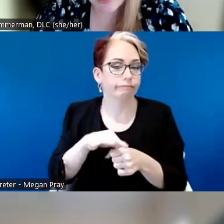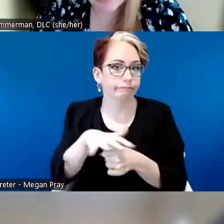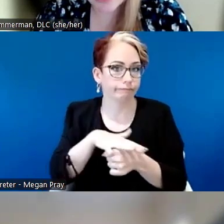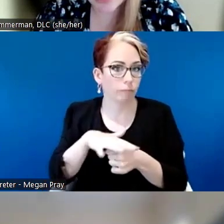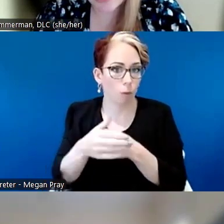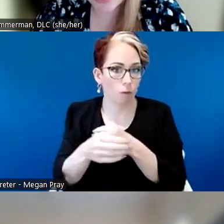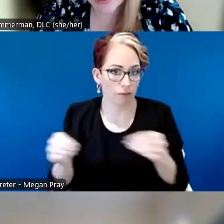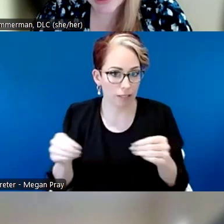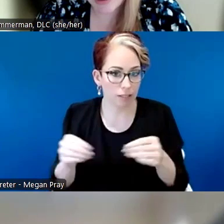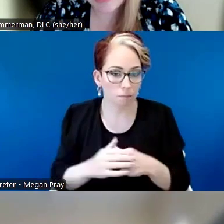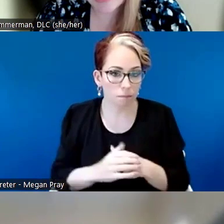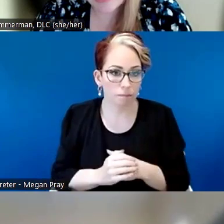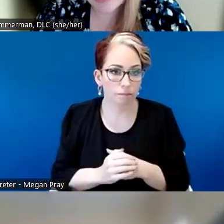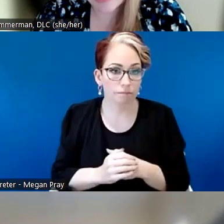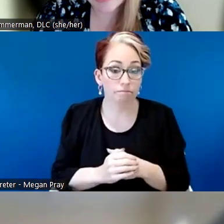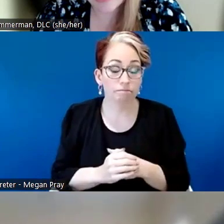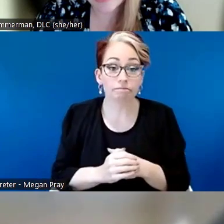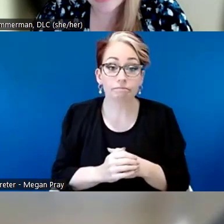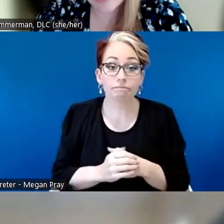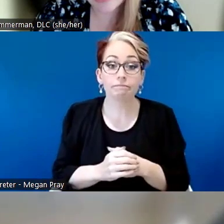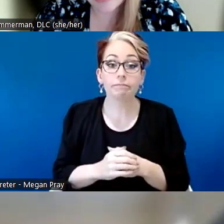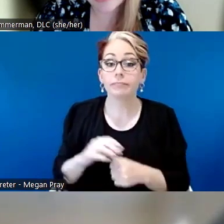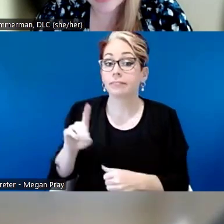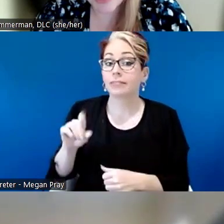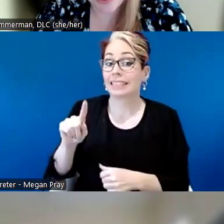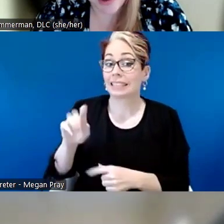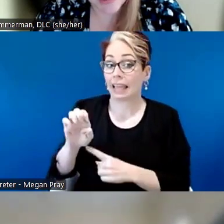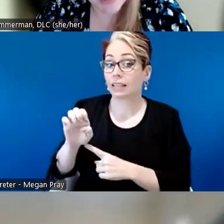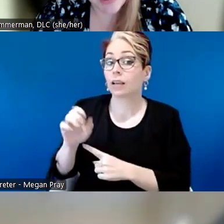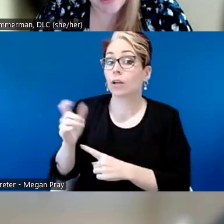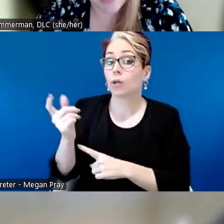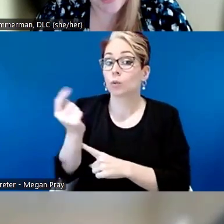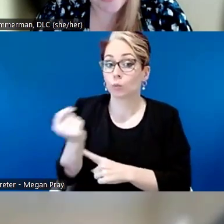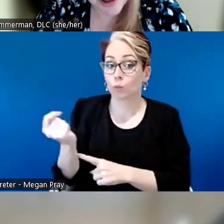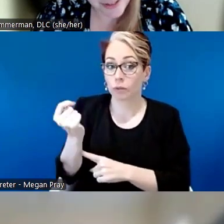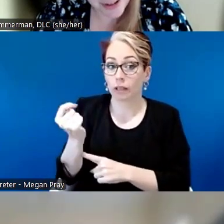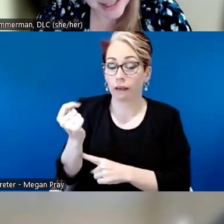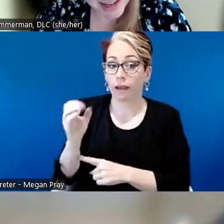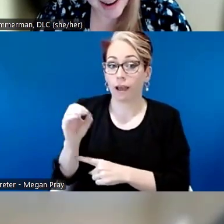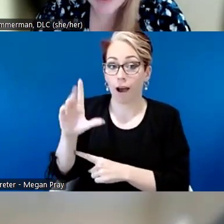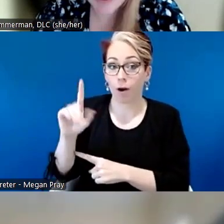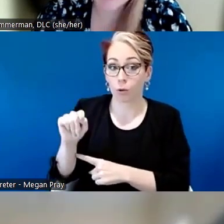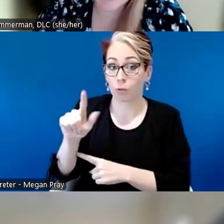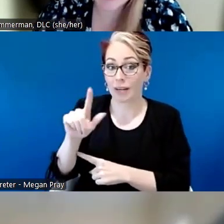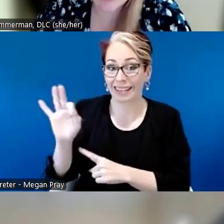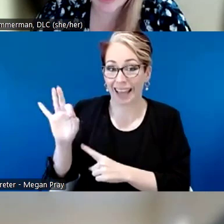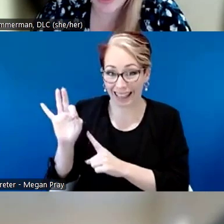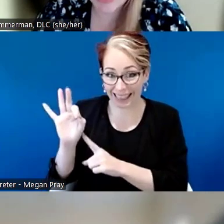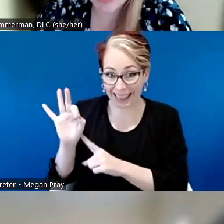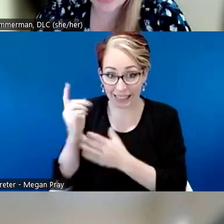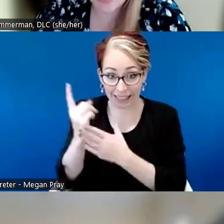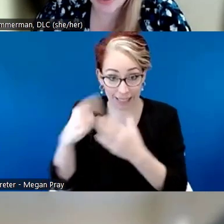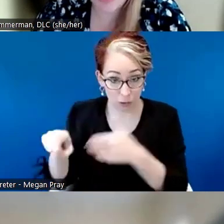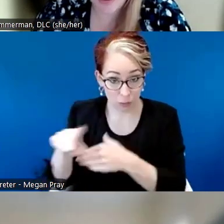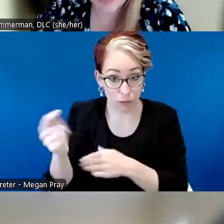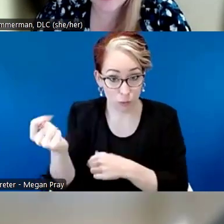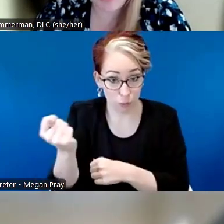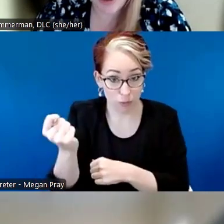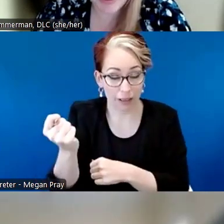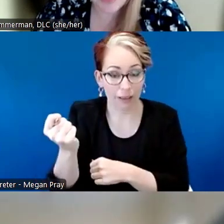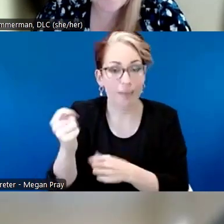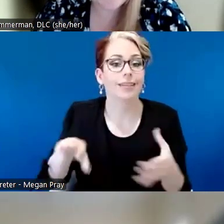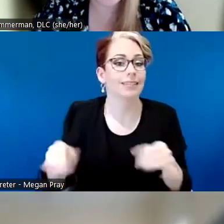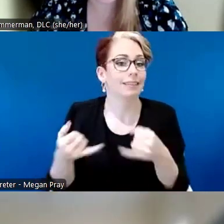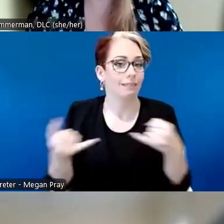Tuesday, October 29th. So that's a week from today is the deadline to apply to